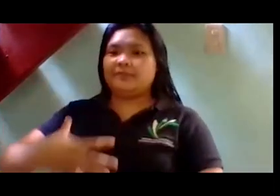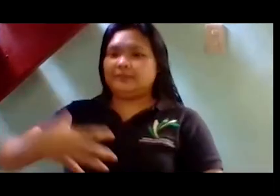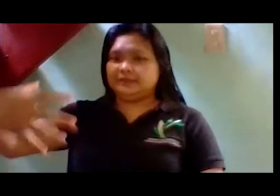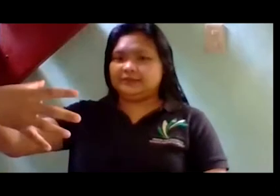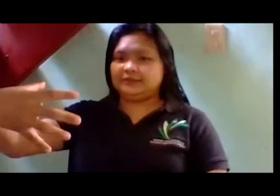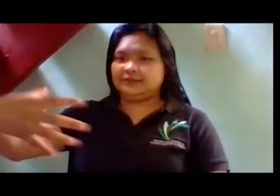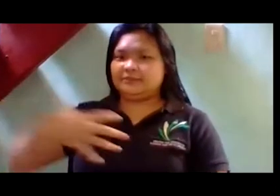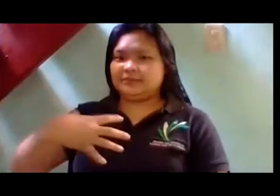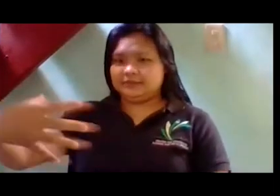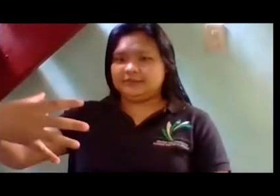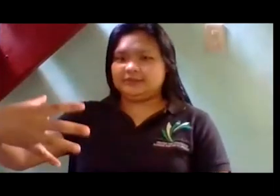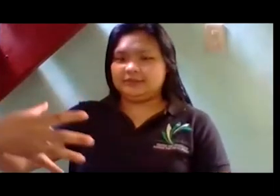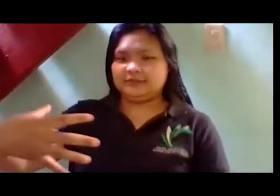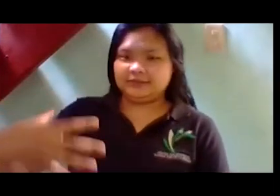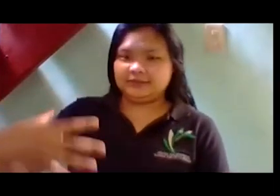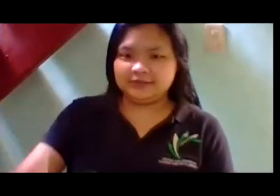My wife